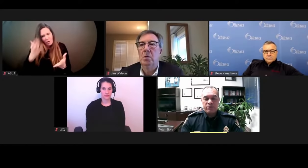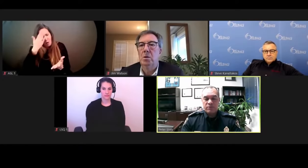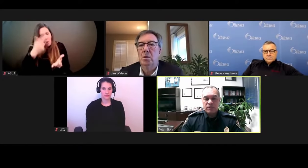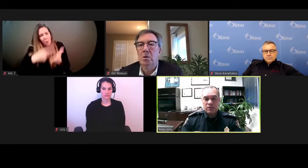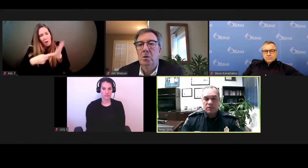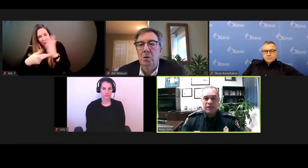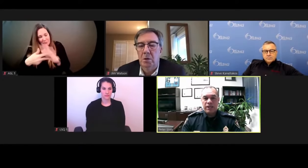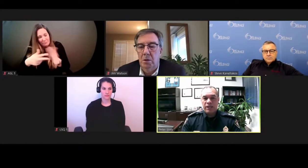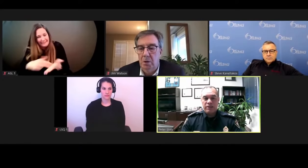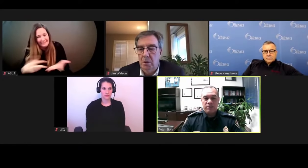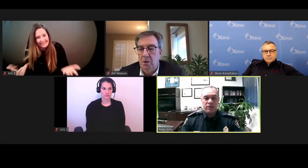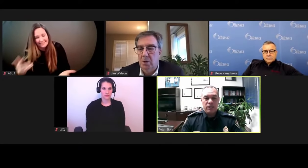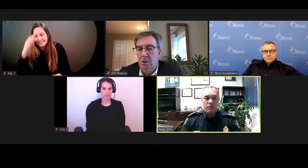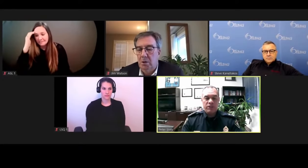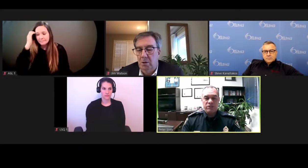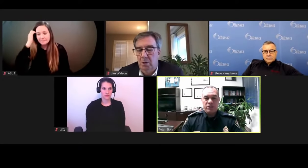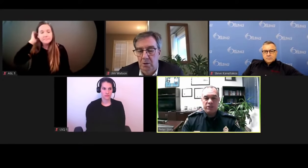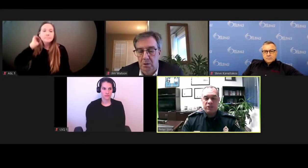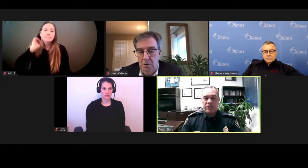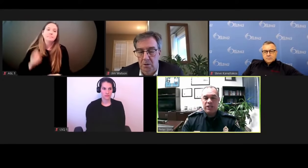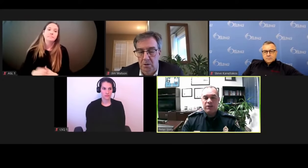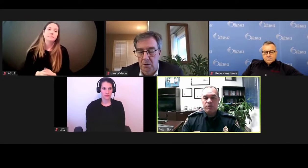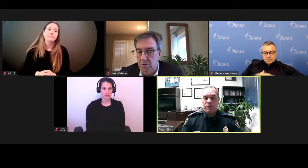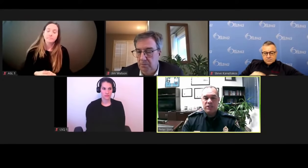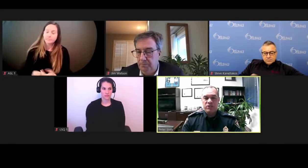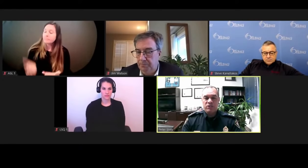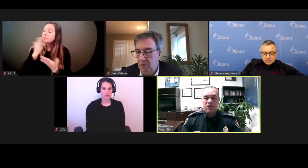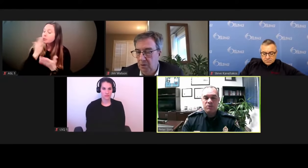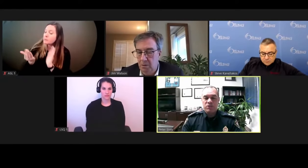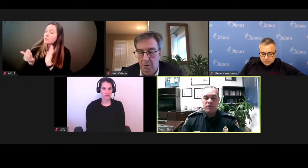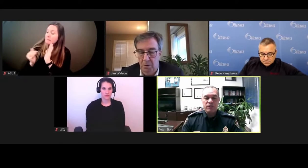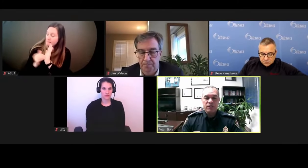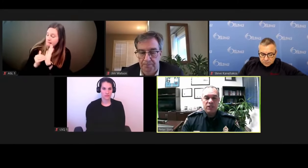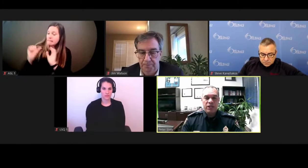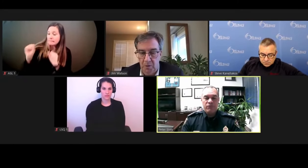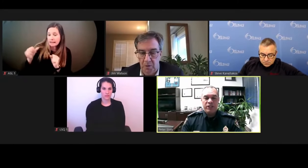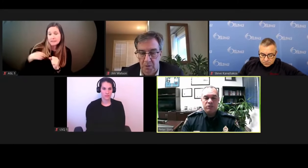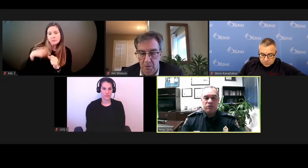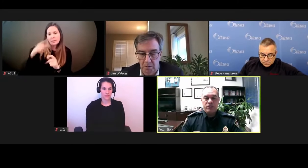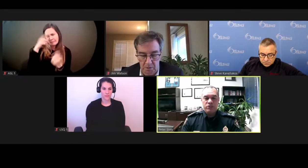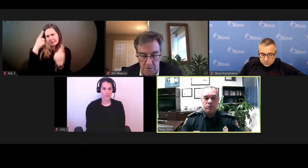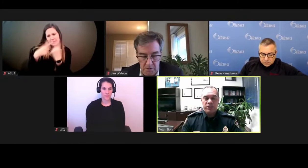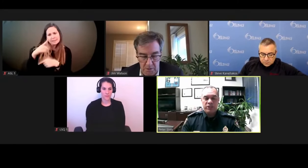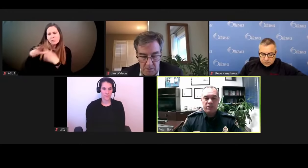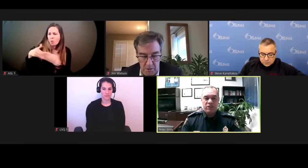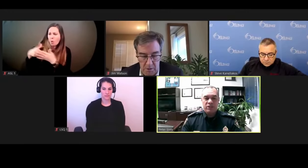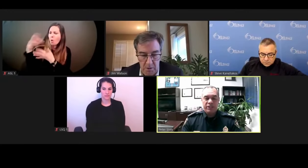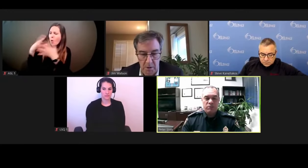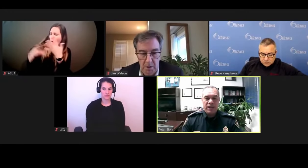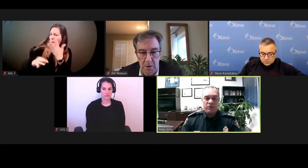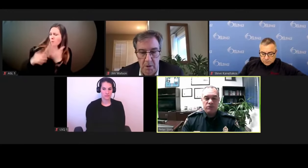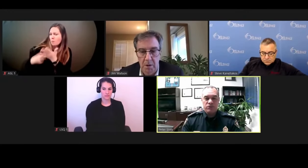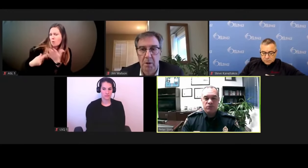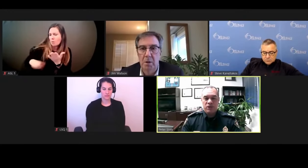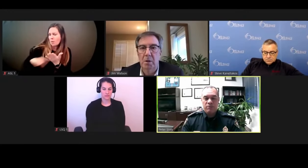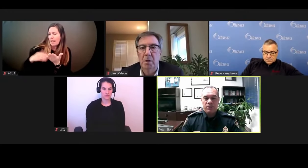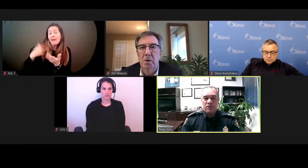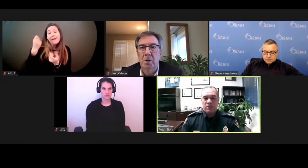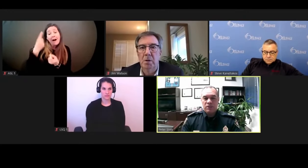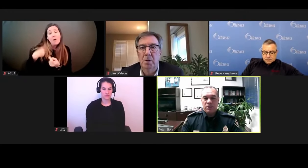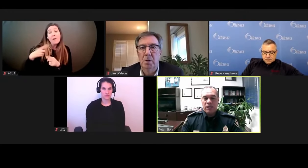Thank you. We continue to look at every potential option available to us within the legal bounds,